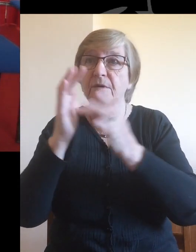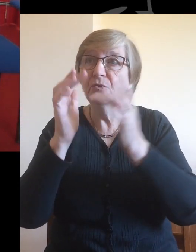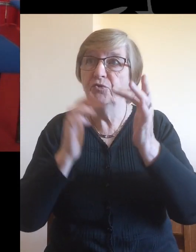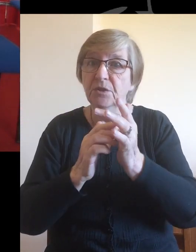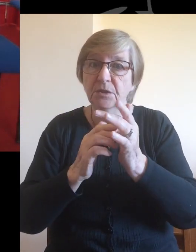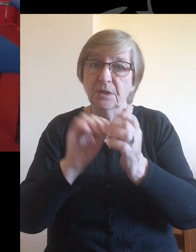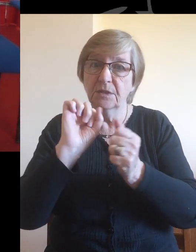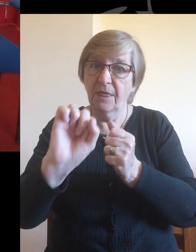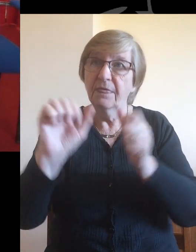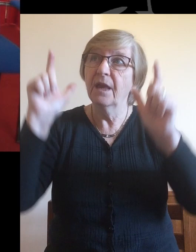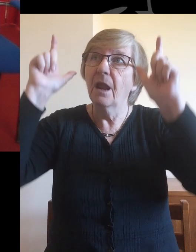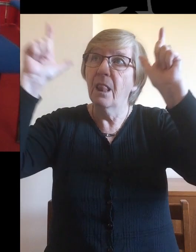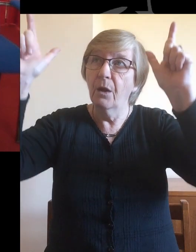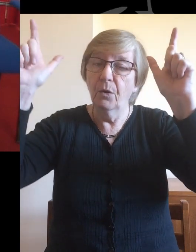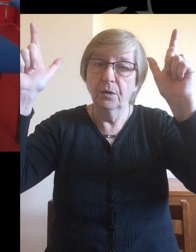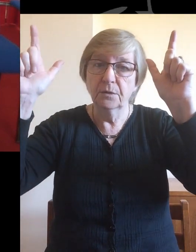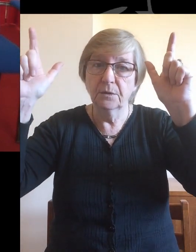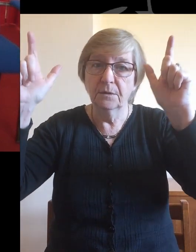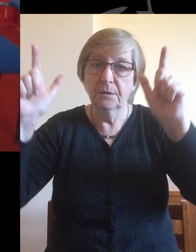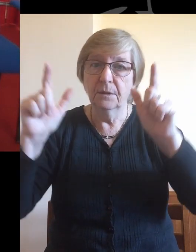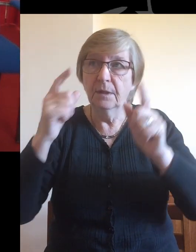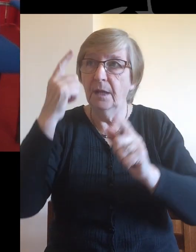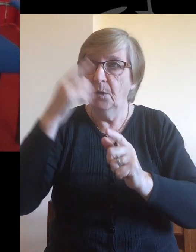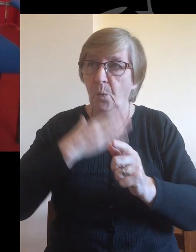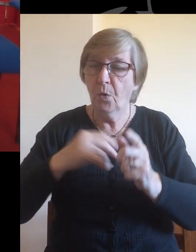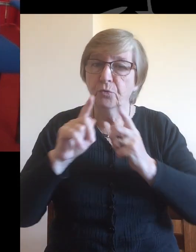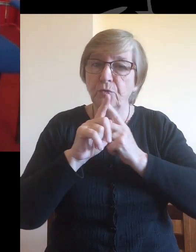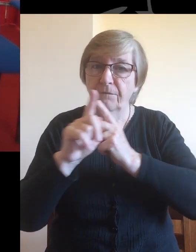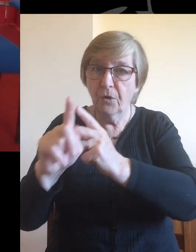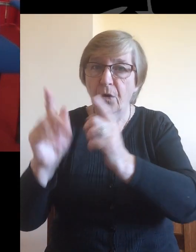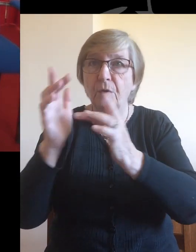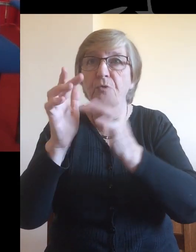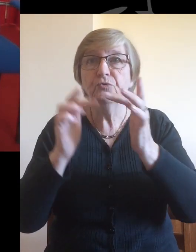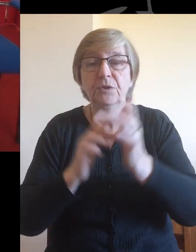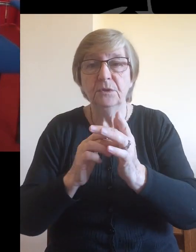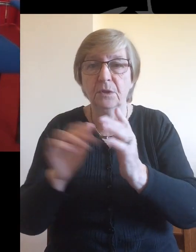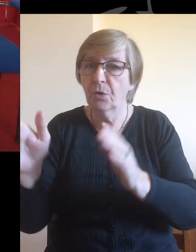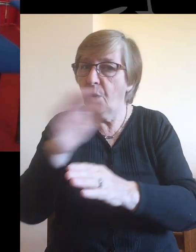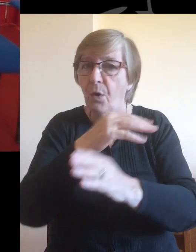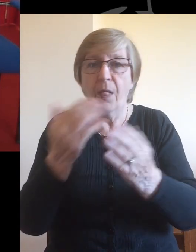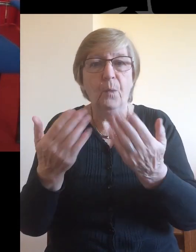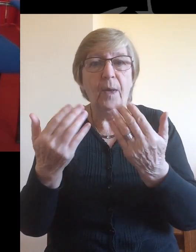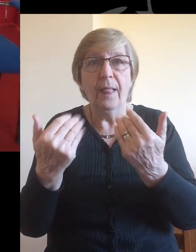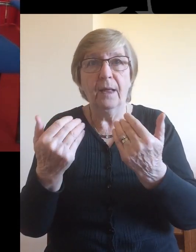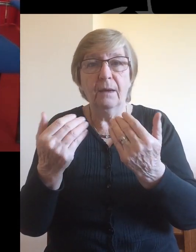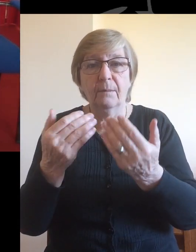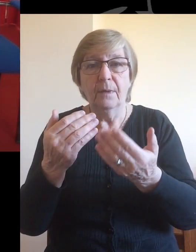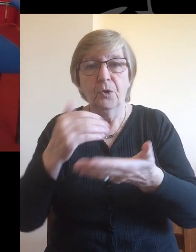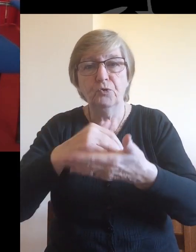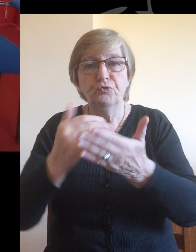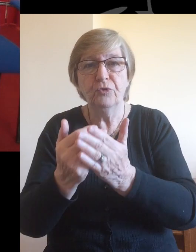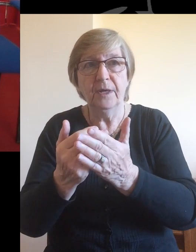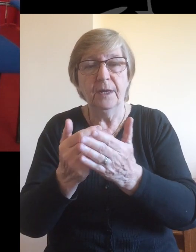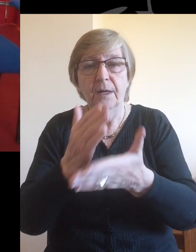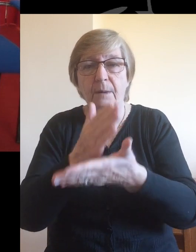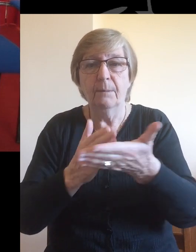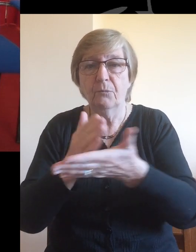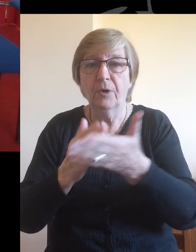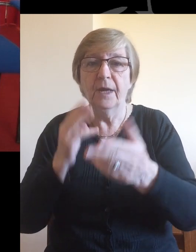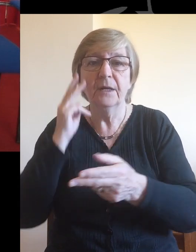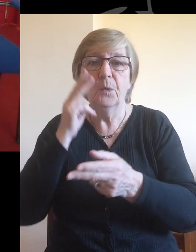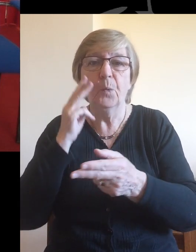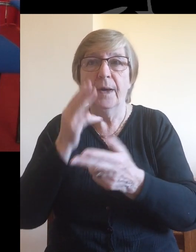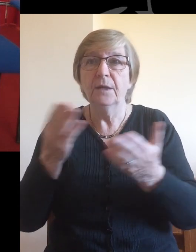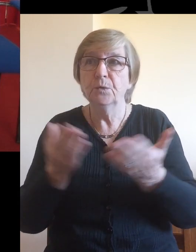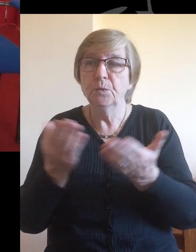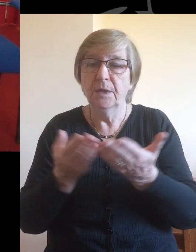have committed themselves to be following him, are welcome to share with us in the gifts of bread and wine as we share together around